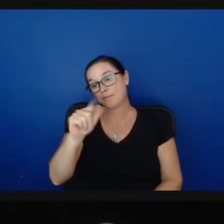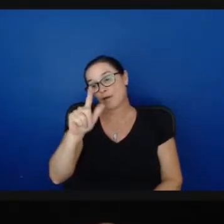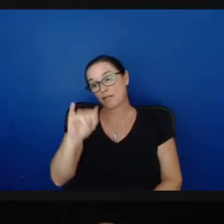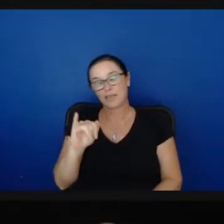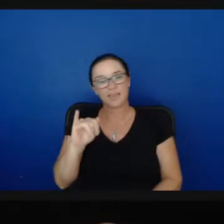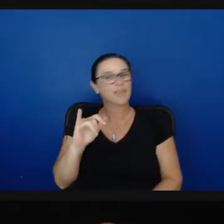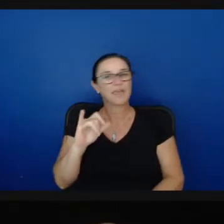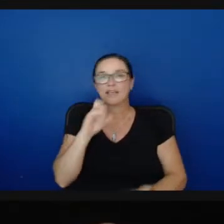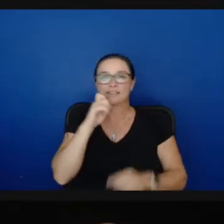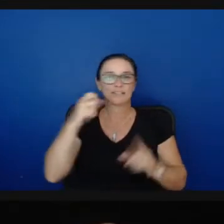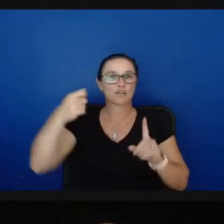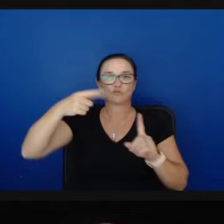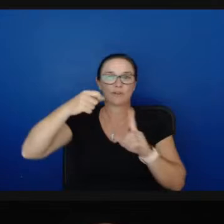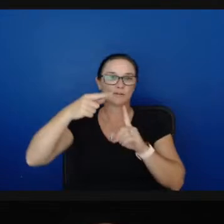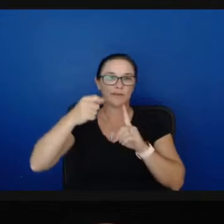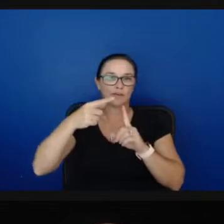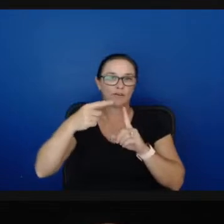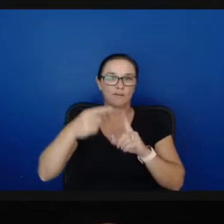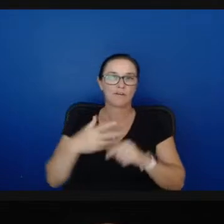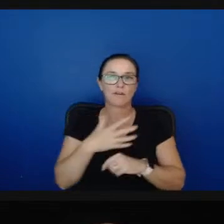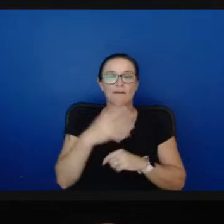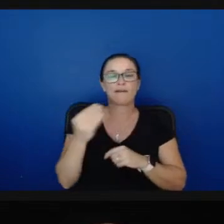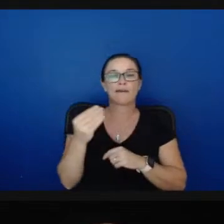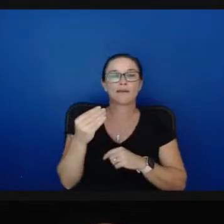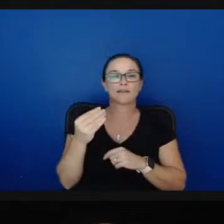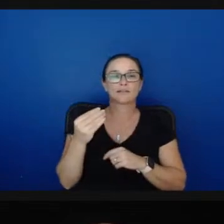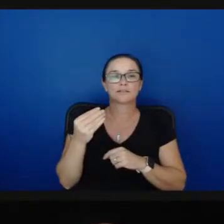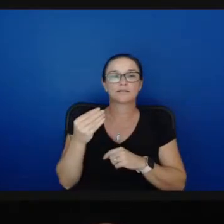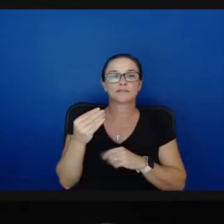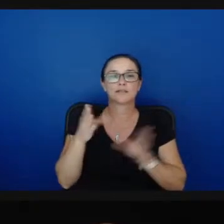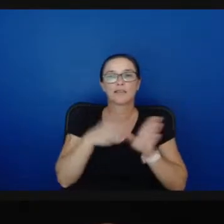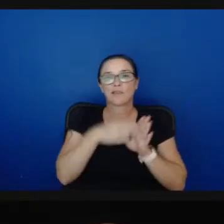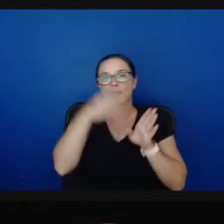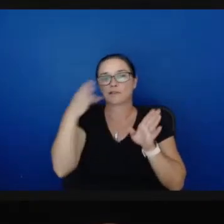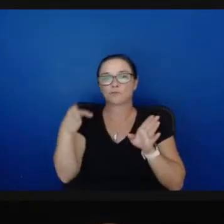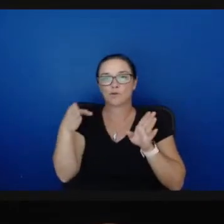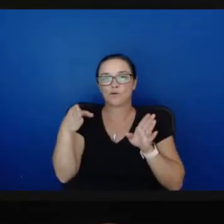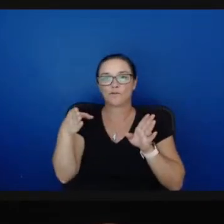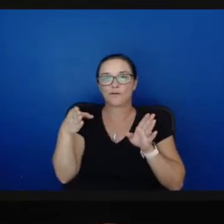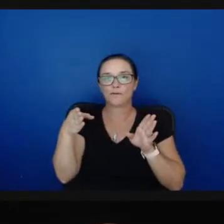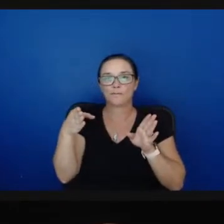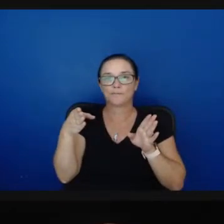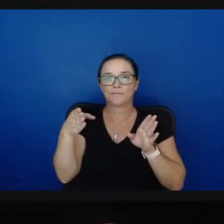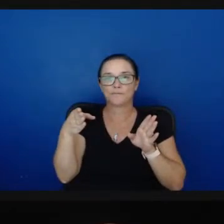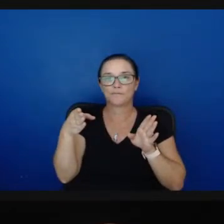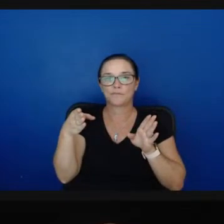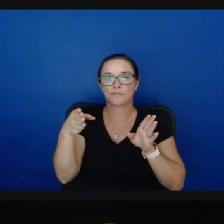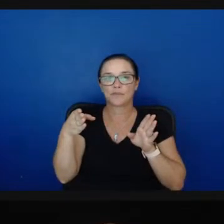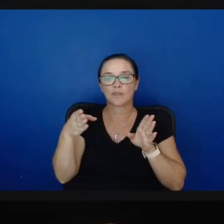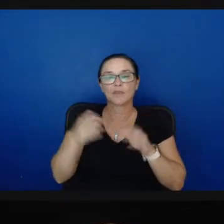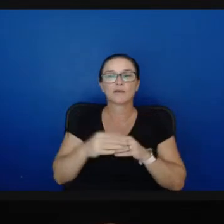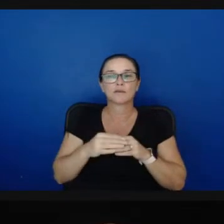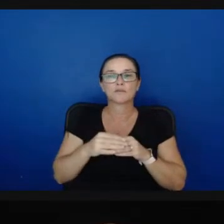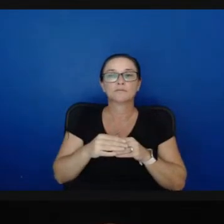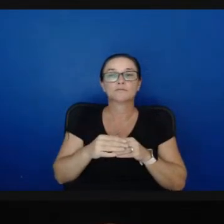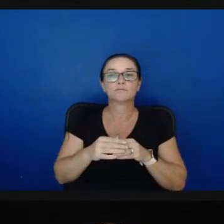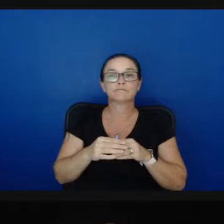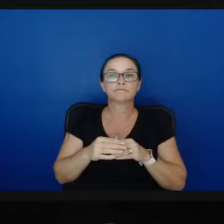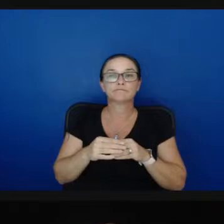as well as the station adjacent to it, Ilimakui. So likely